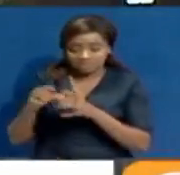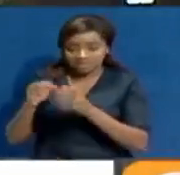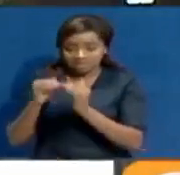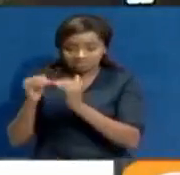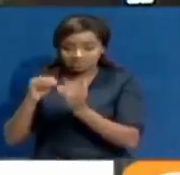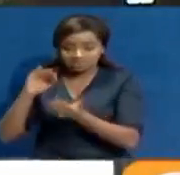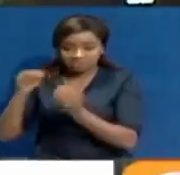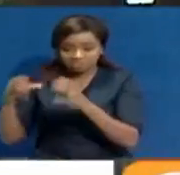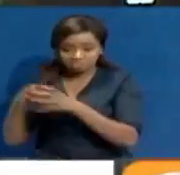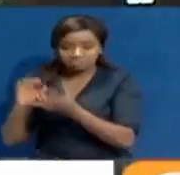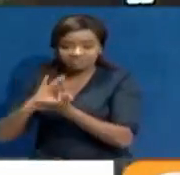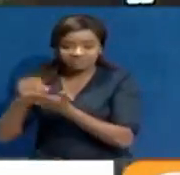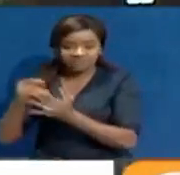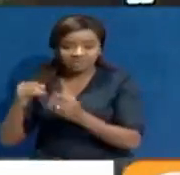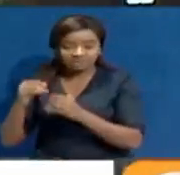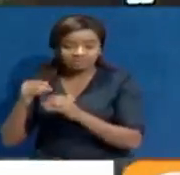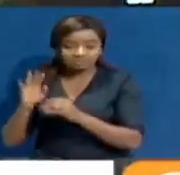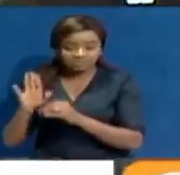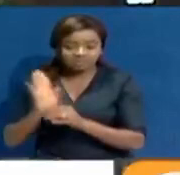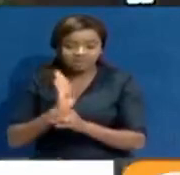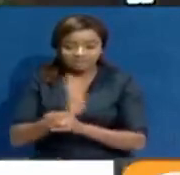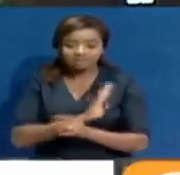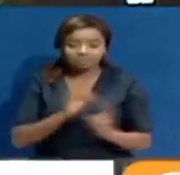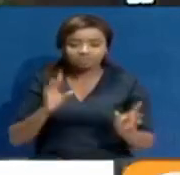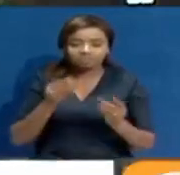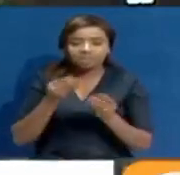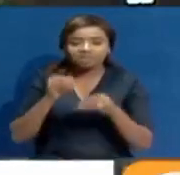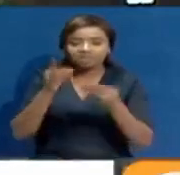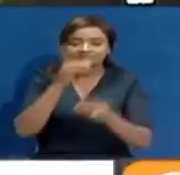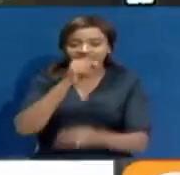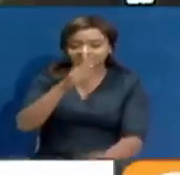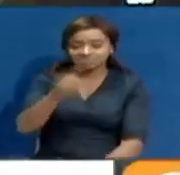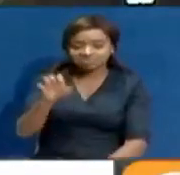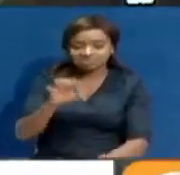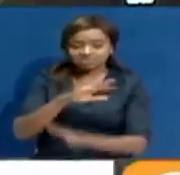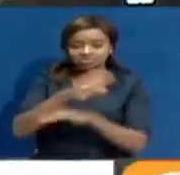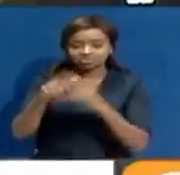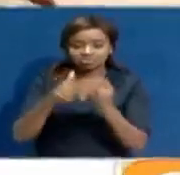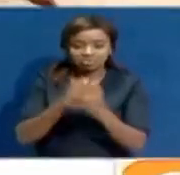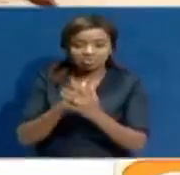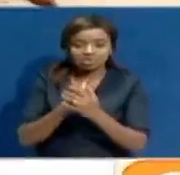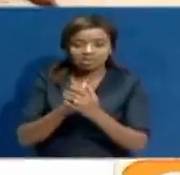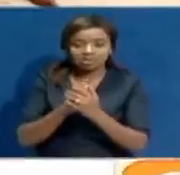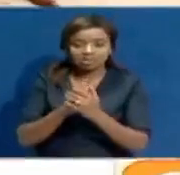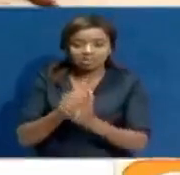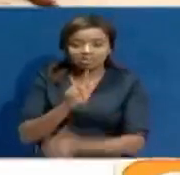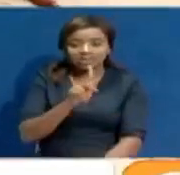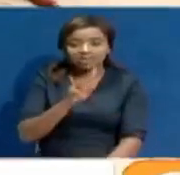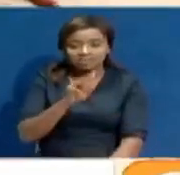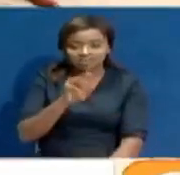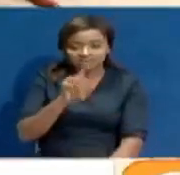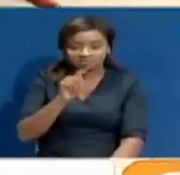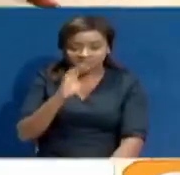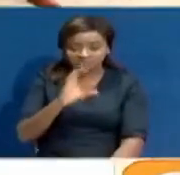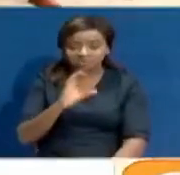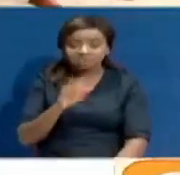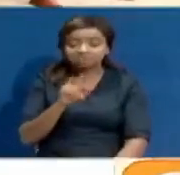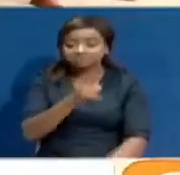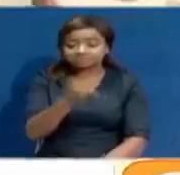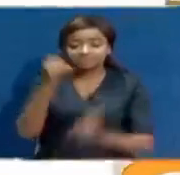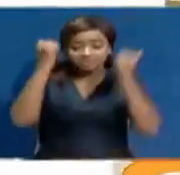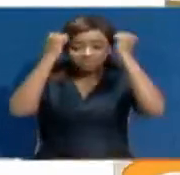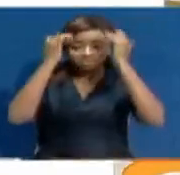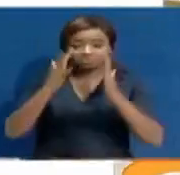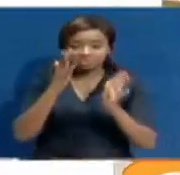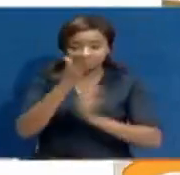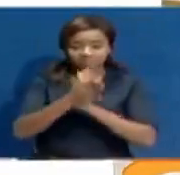over 8,000 final year students of the Kenya Medical Training College. The surgical masks are to facilitate the students who are scheduled to sit